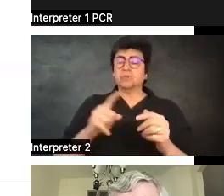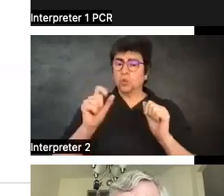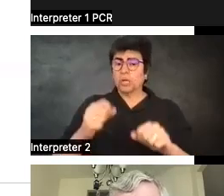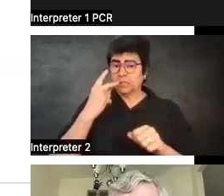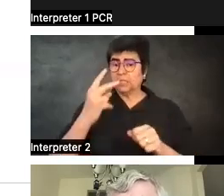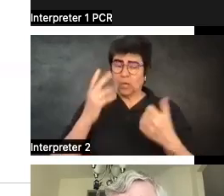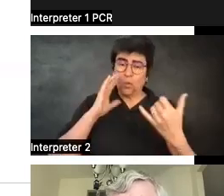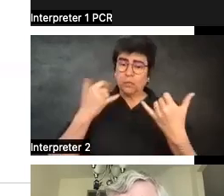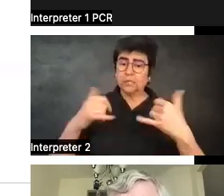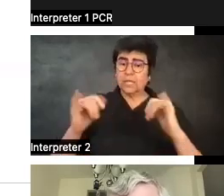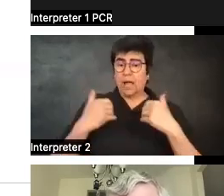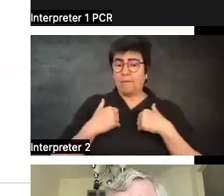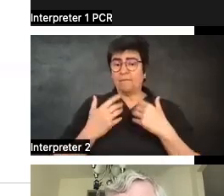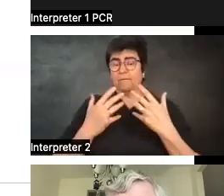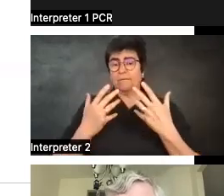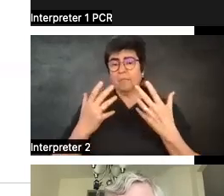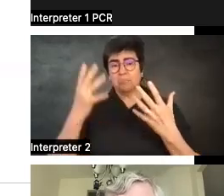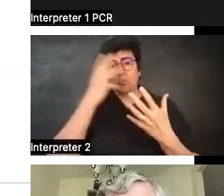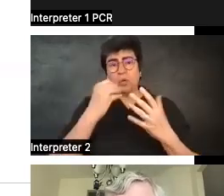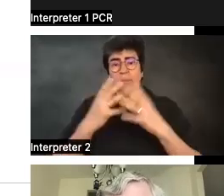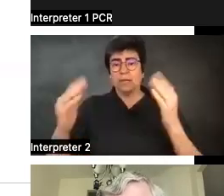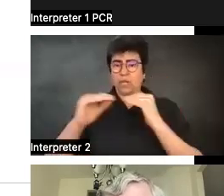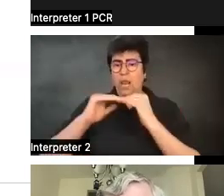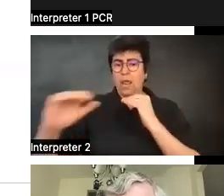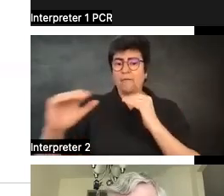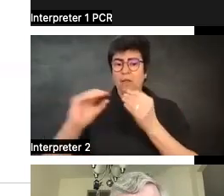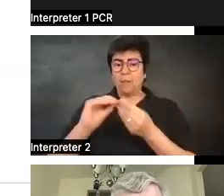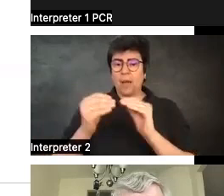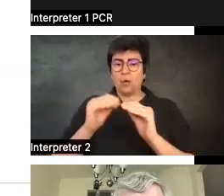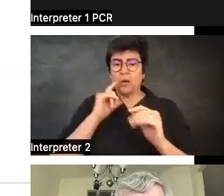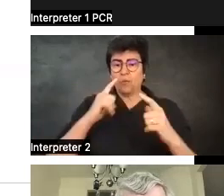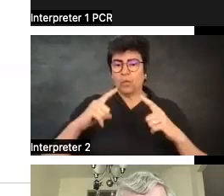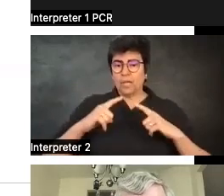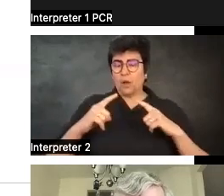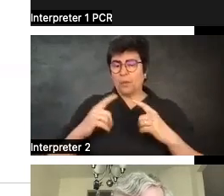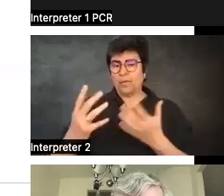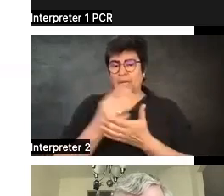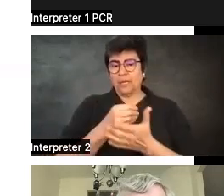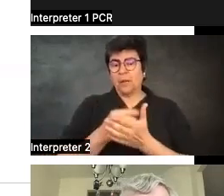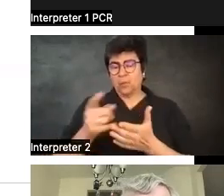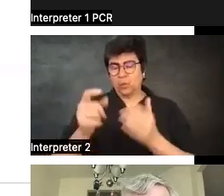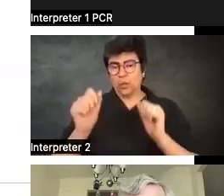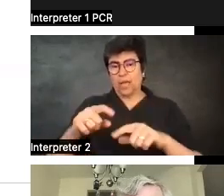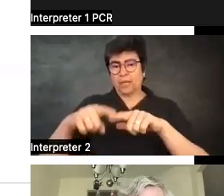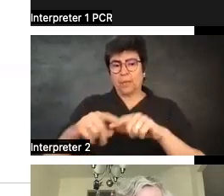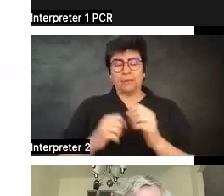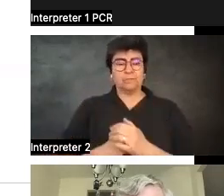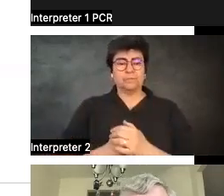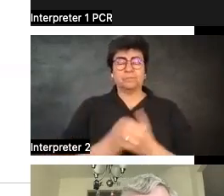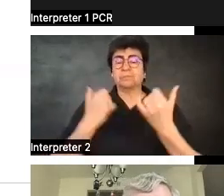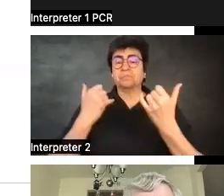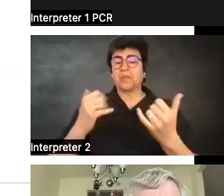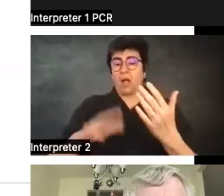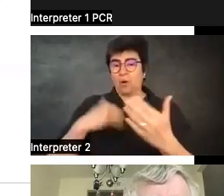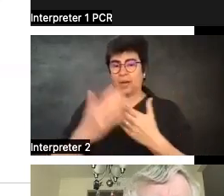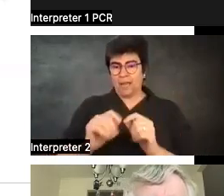up with pretty much a level amount of retirement income that you could depend on. So now let's move to the next slide,